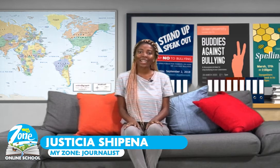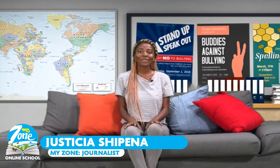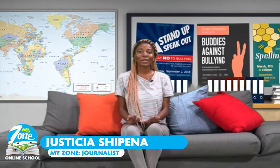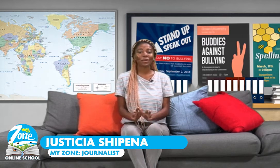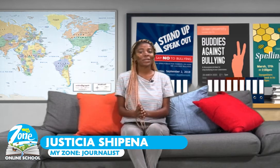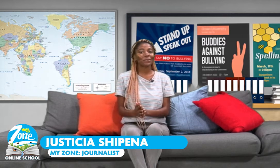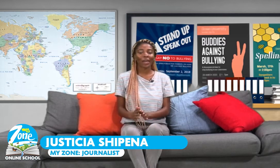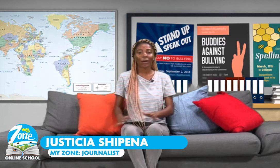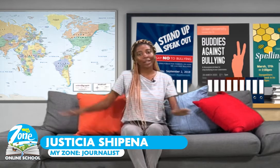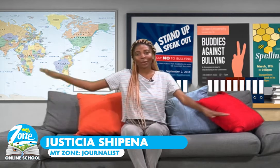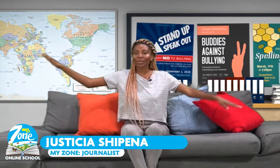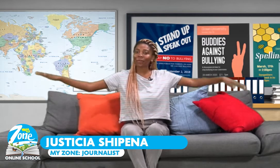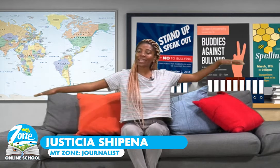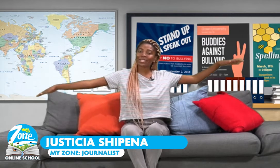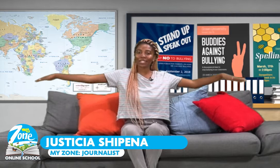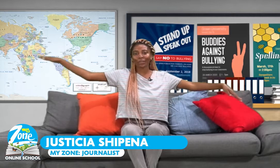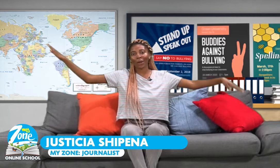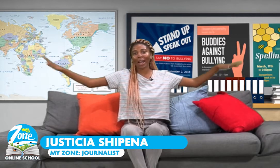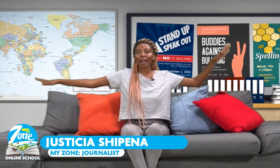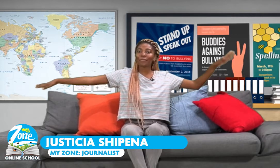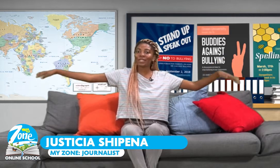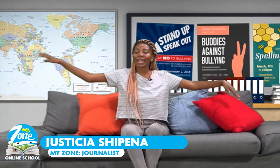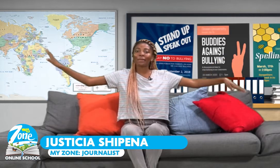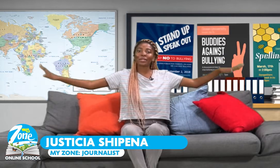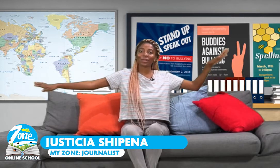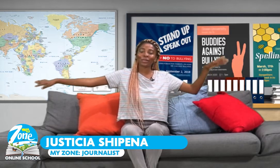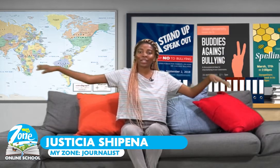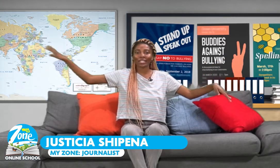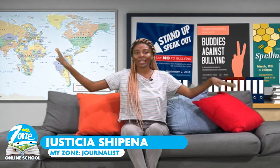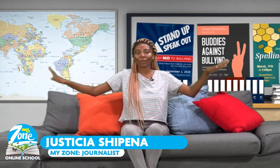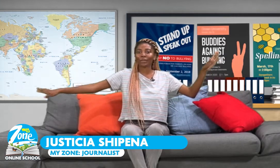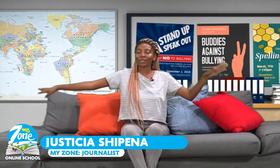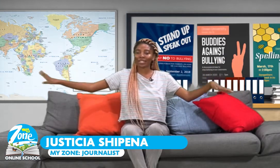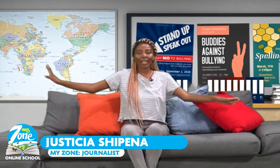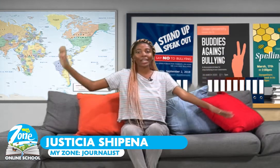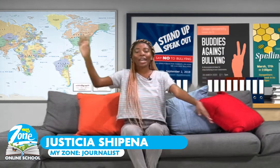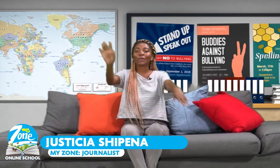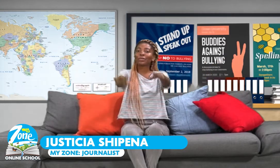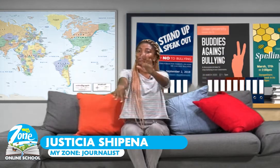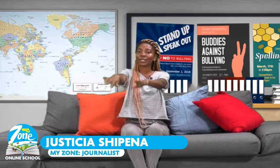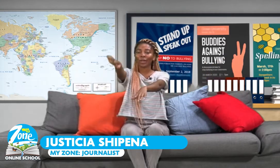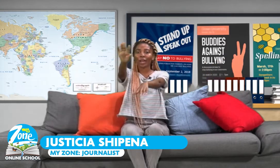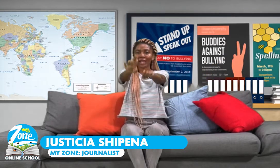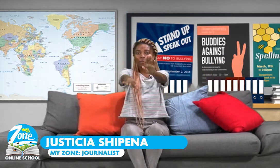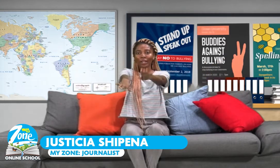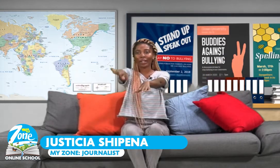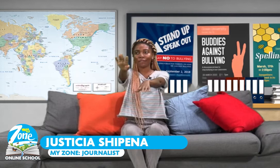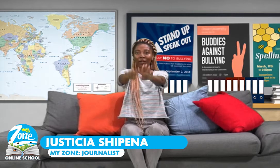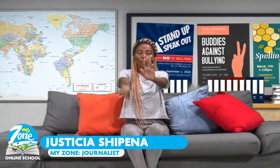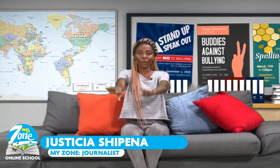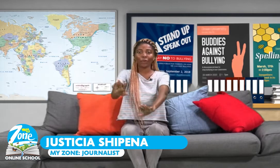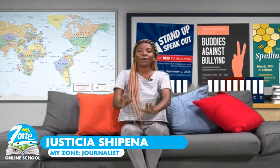lessons, let's make sure we do the helicopter way. Stretch out your arms and make sure you're not touching anyone on your side and also just anyone